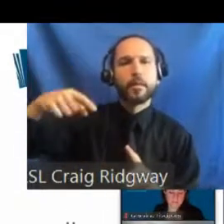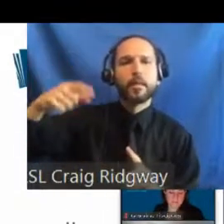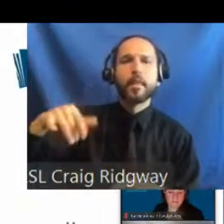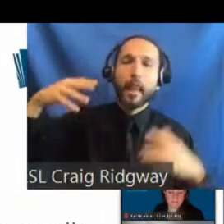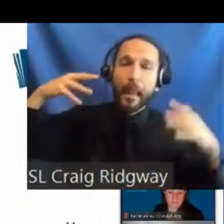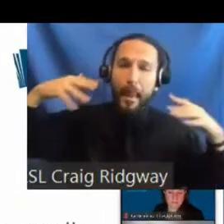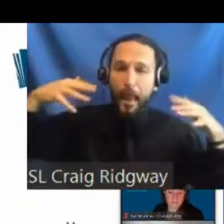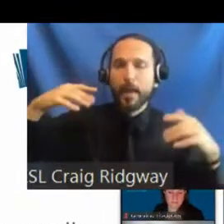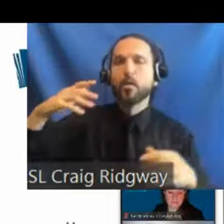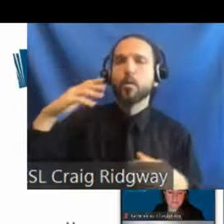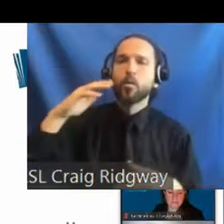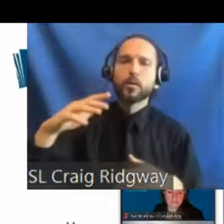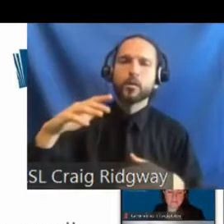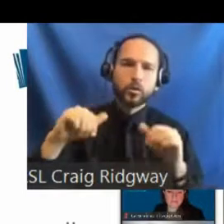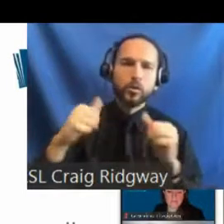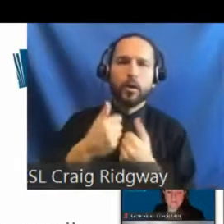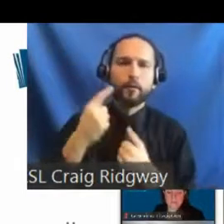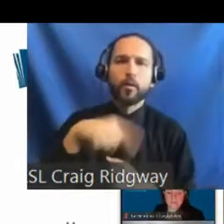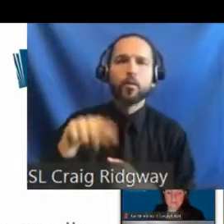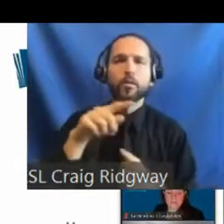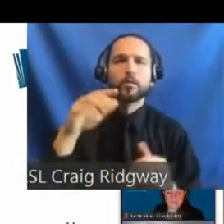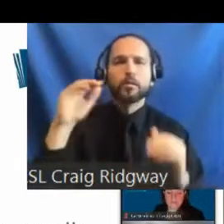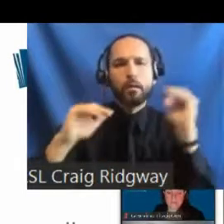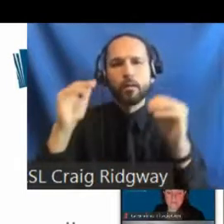also challenge the employment experience of adults with autism.